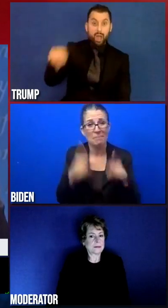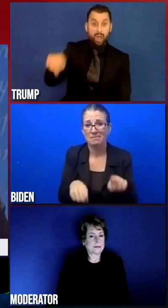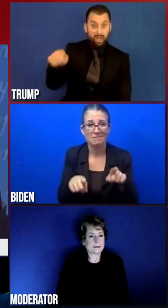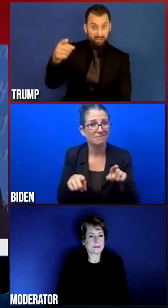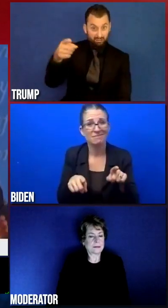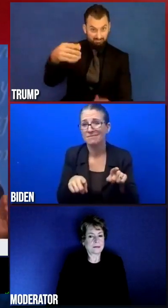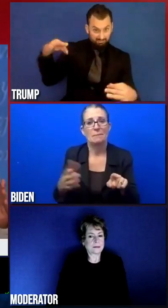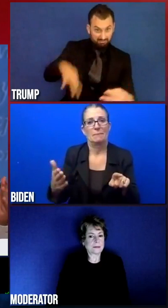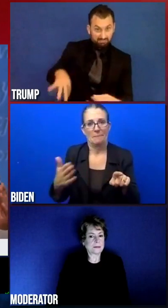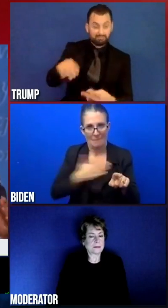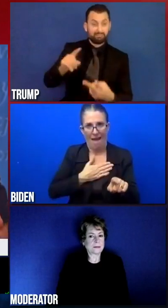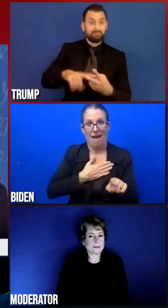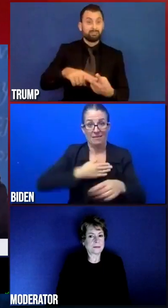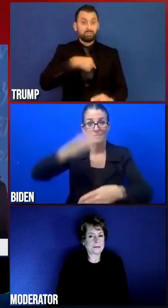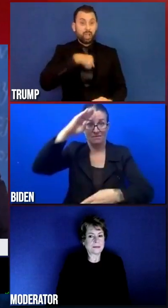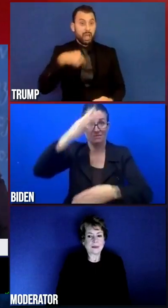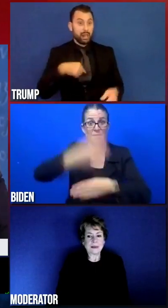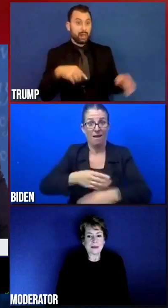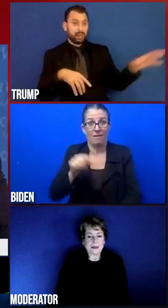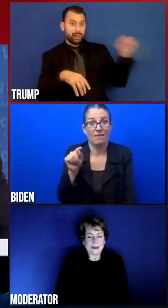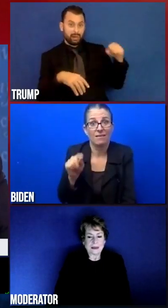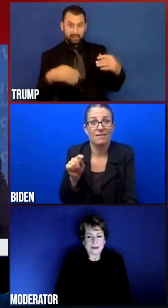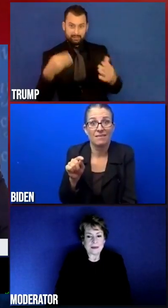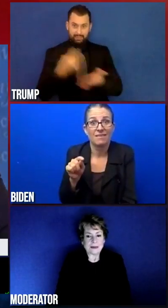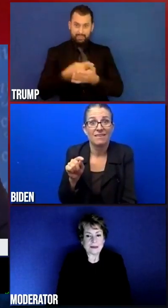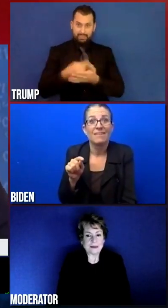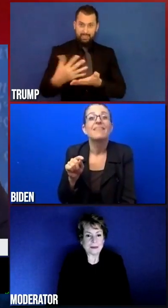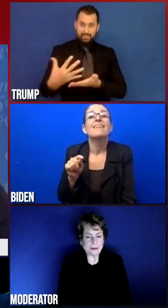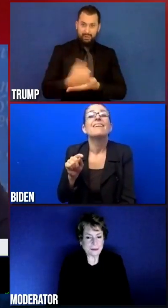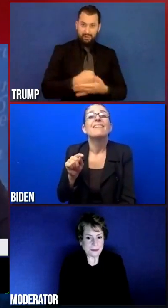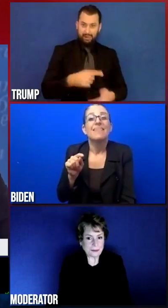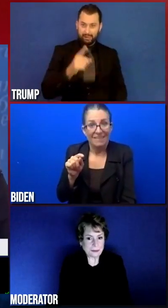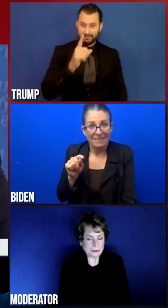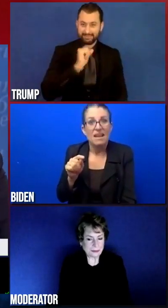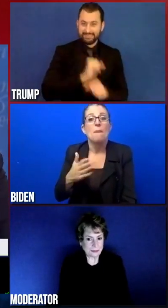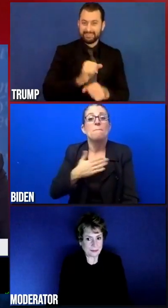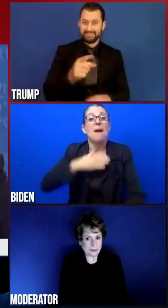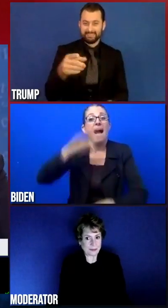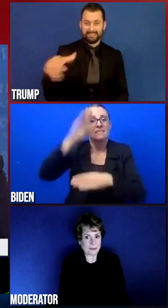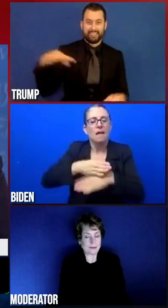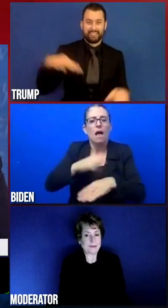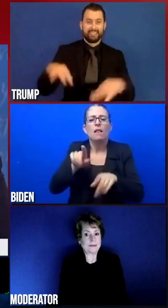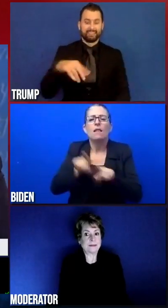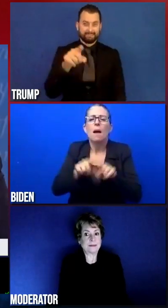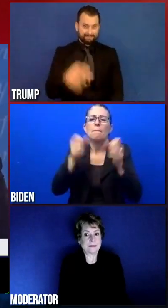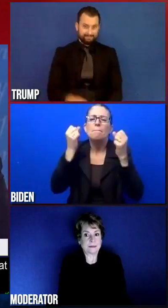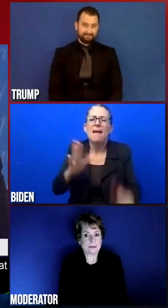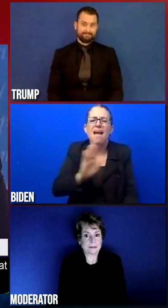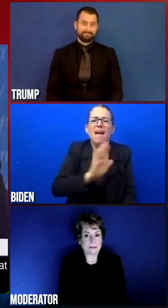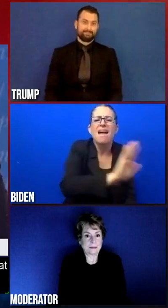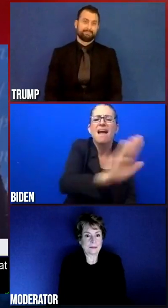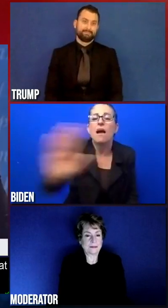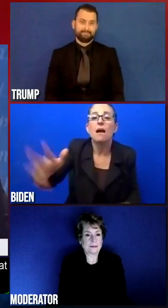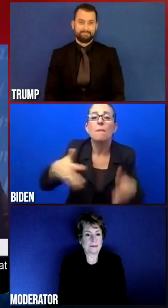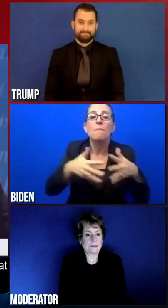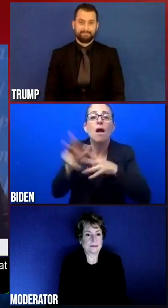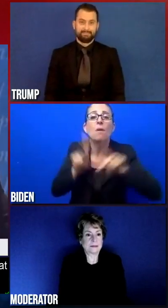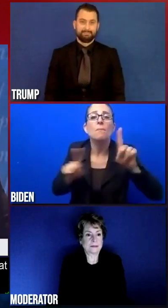job. My son, like a lot of people we know at home, had a drug problem. He's overtaken it.